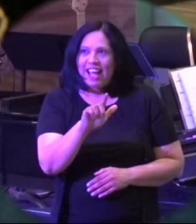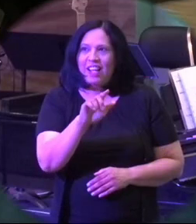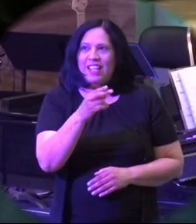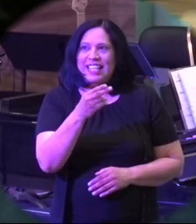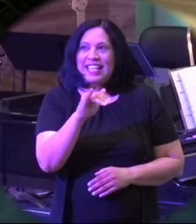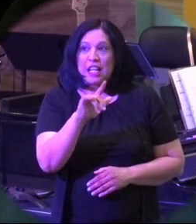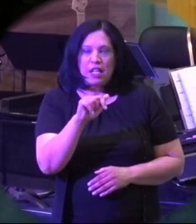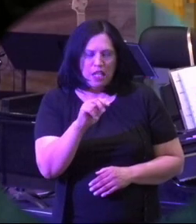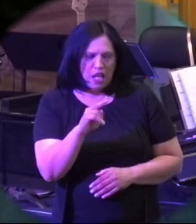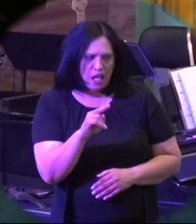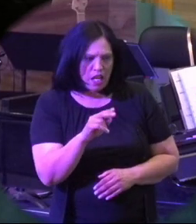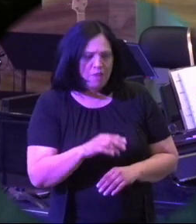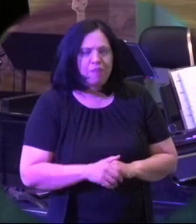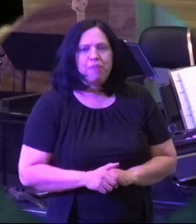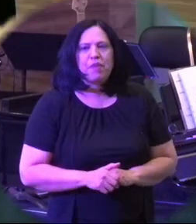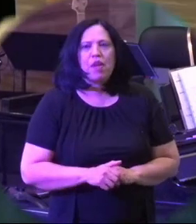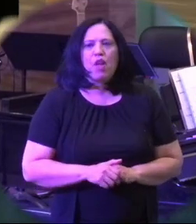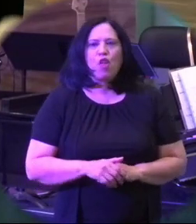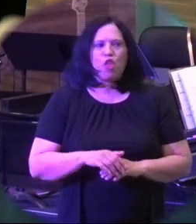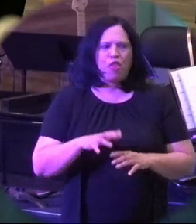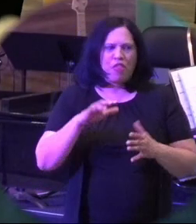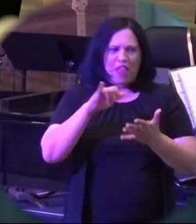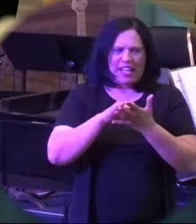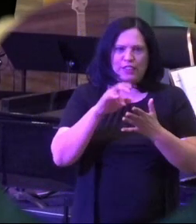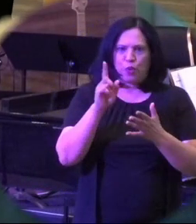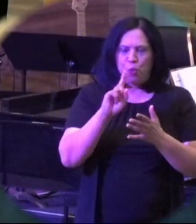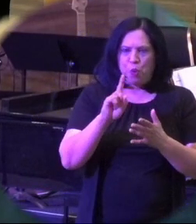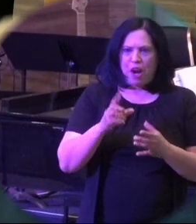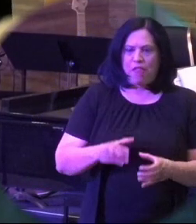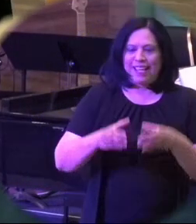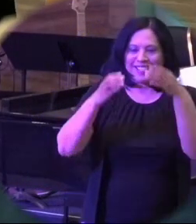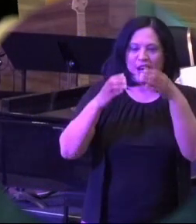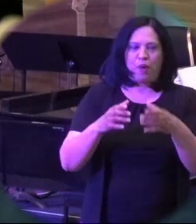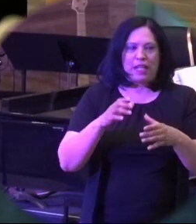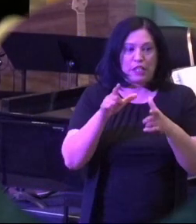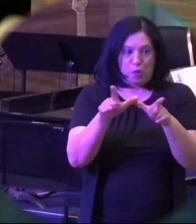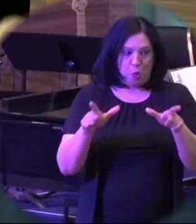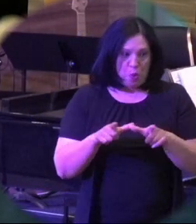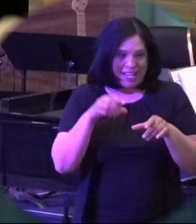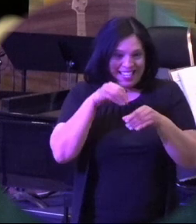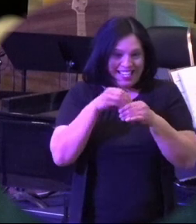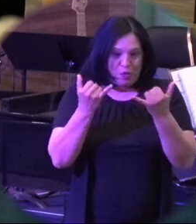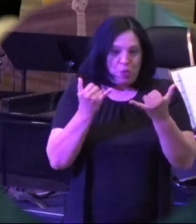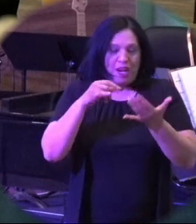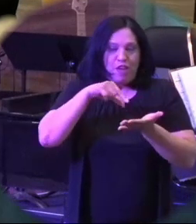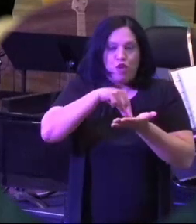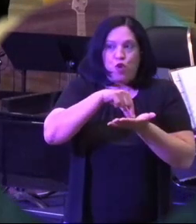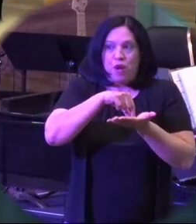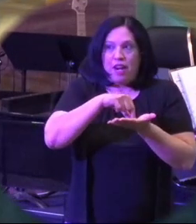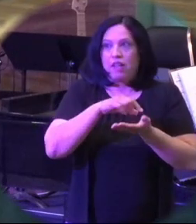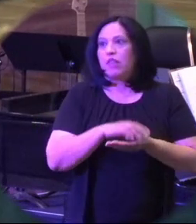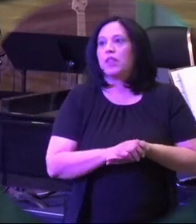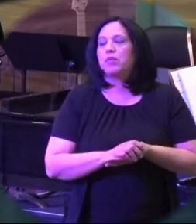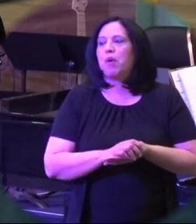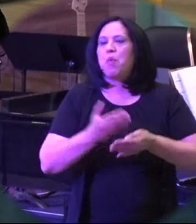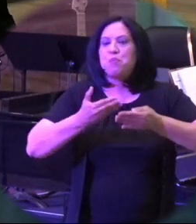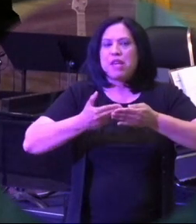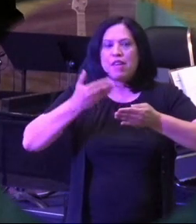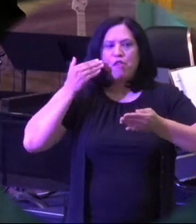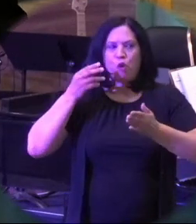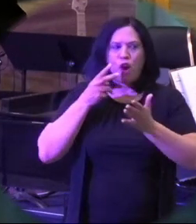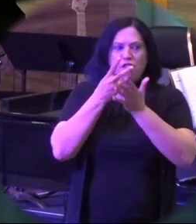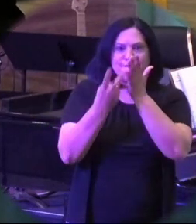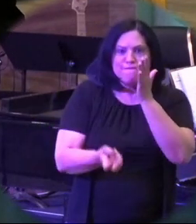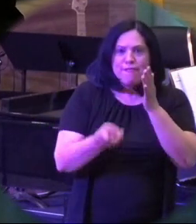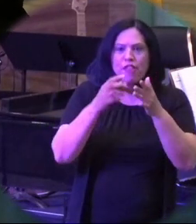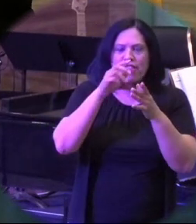where the ruins of the Tower of Babel are located in today's Iraq. And now, before getting into the details